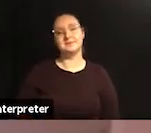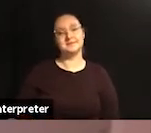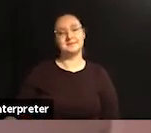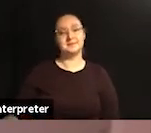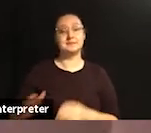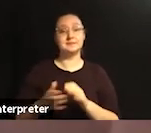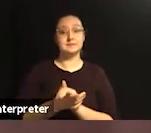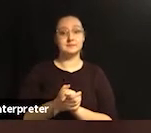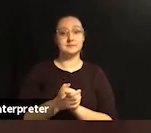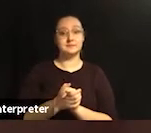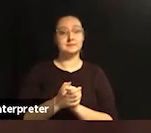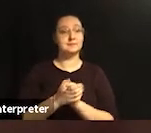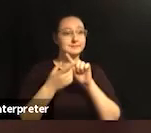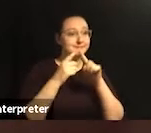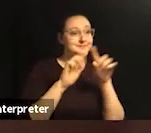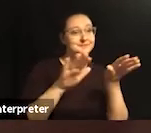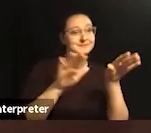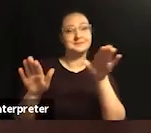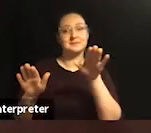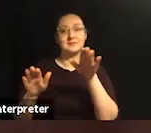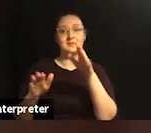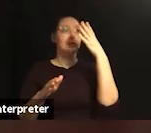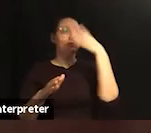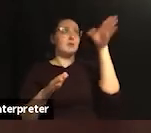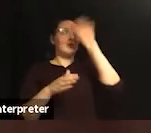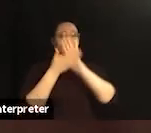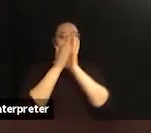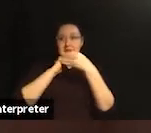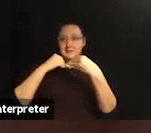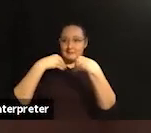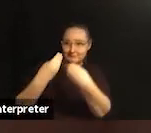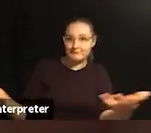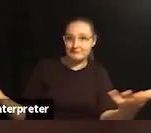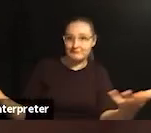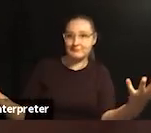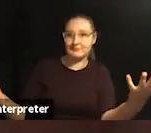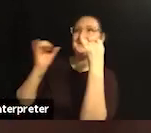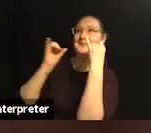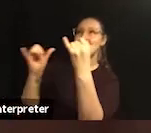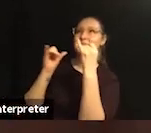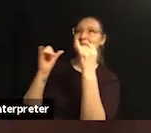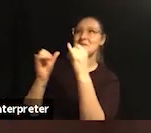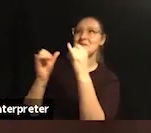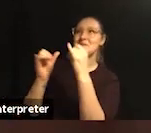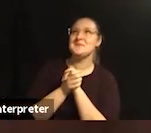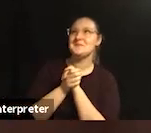Dear friends, the peace of the Lord be always with you. And is also with you.